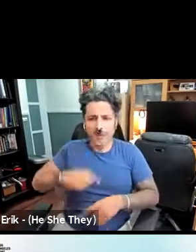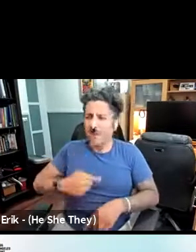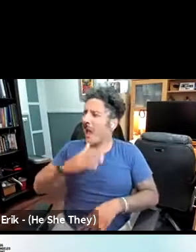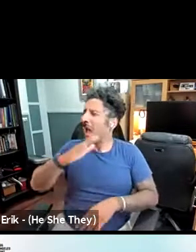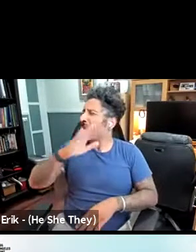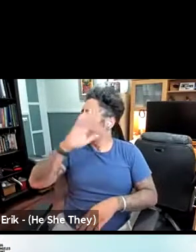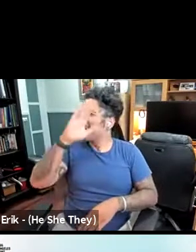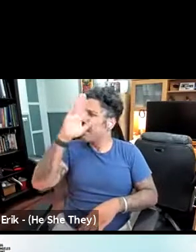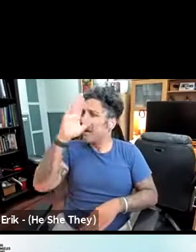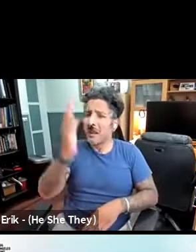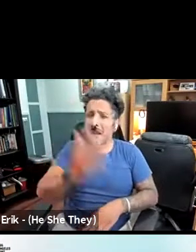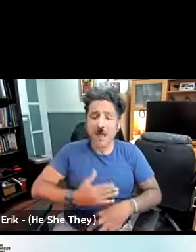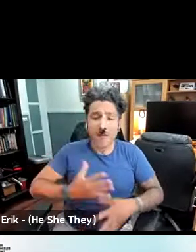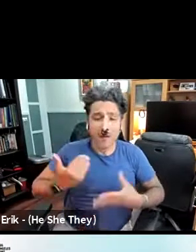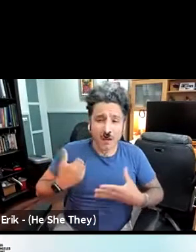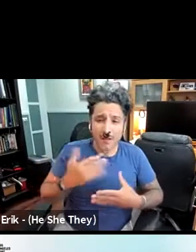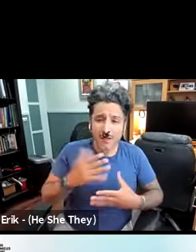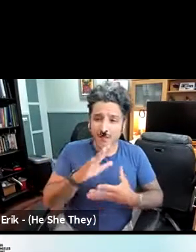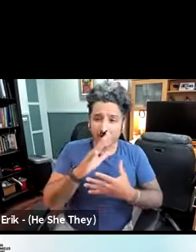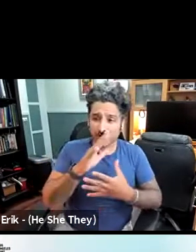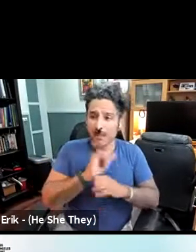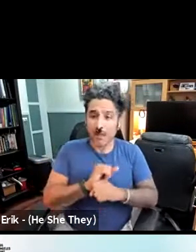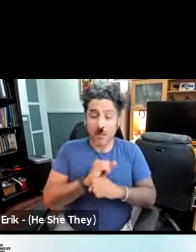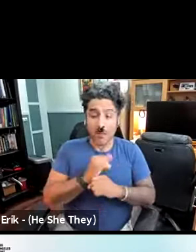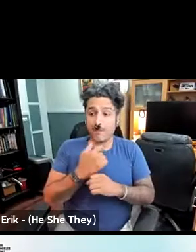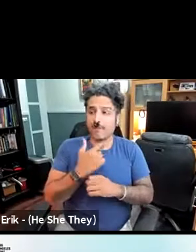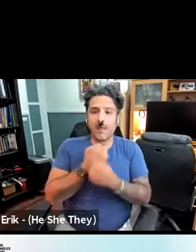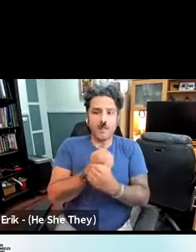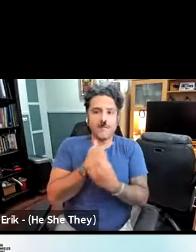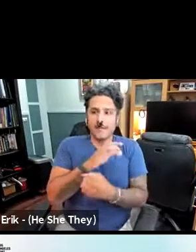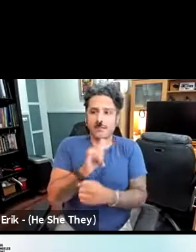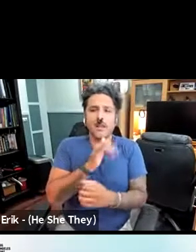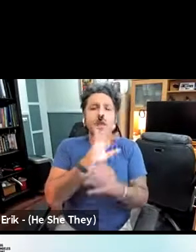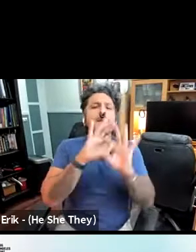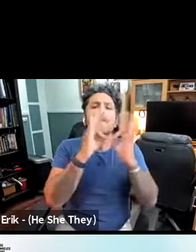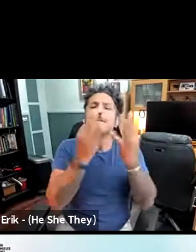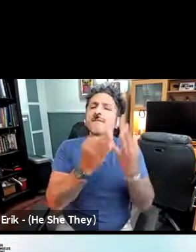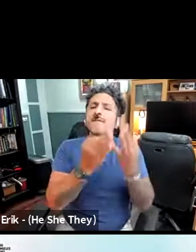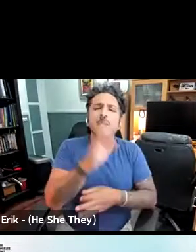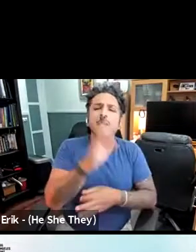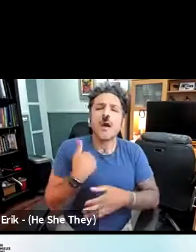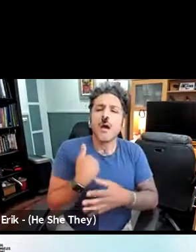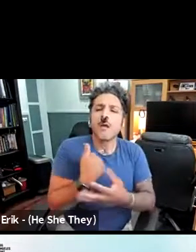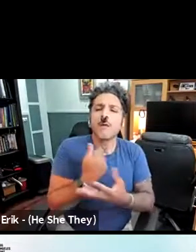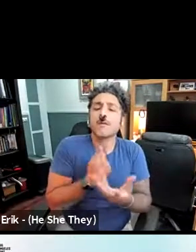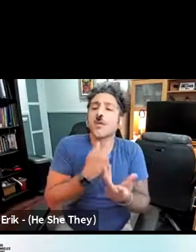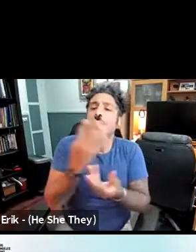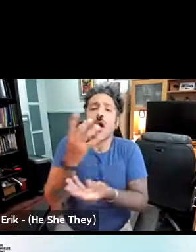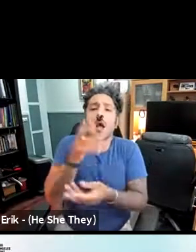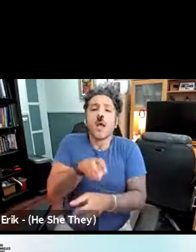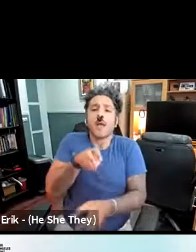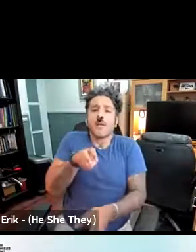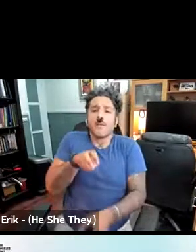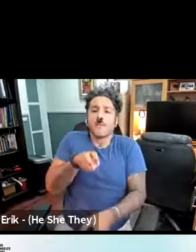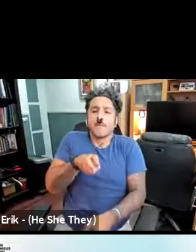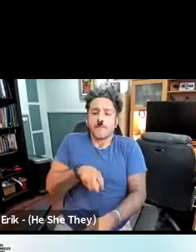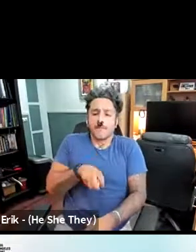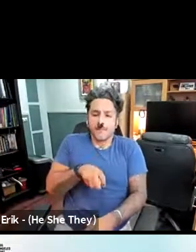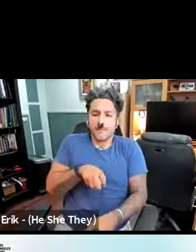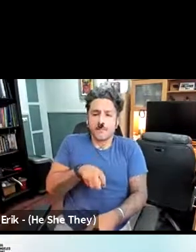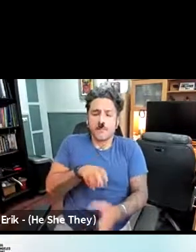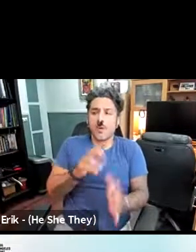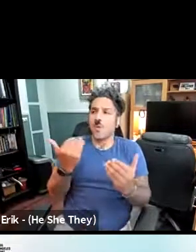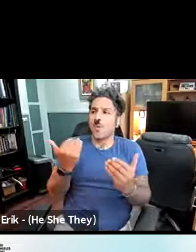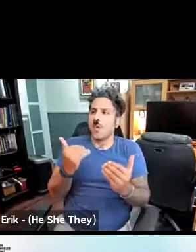tell me that I would never be have a family like this, would tell me I would never. And so I had to just jump back and come back and be like,